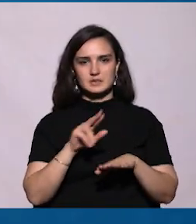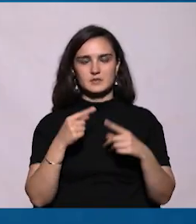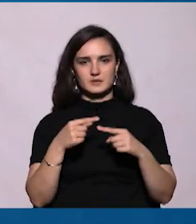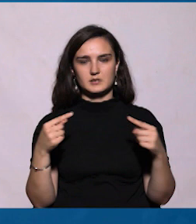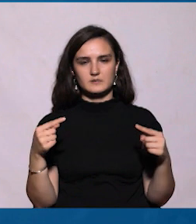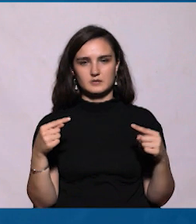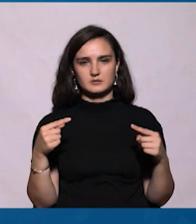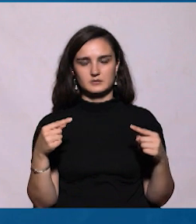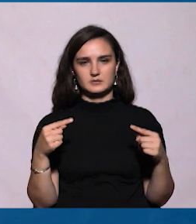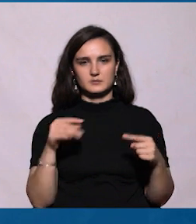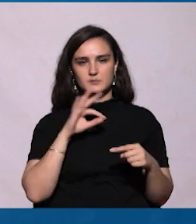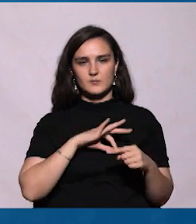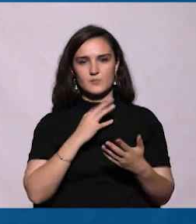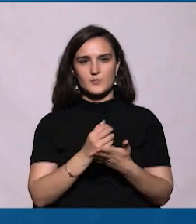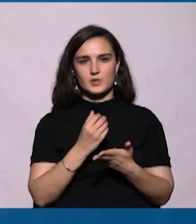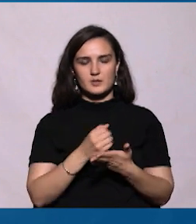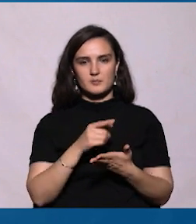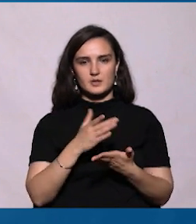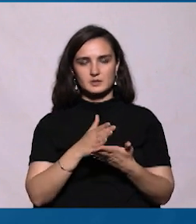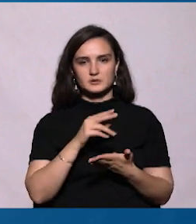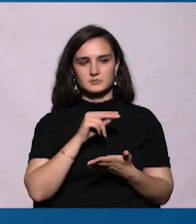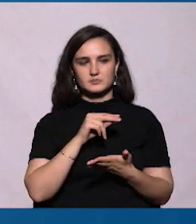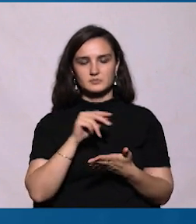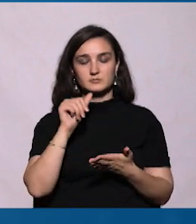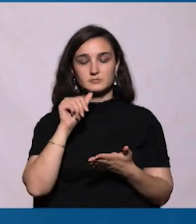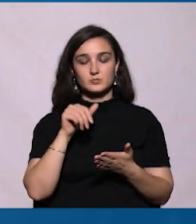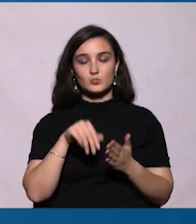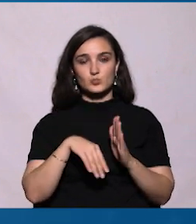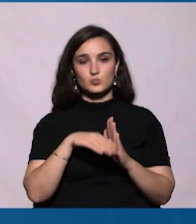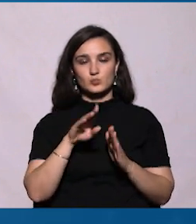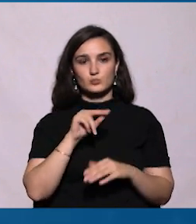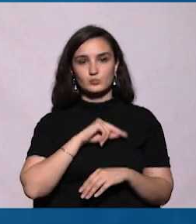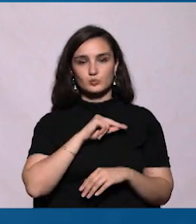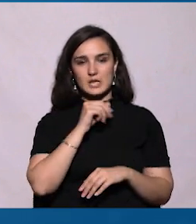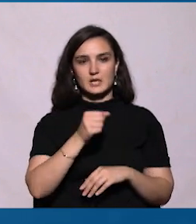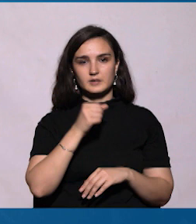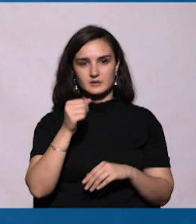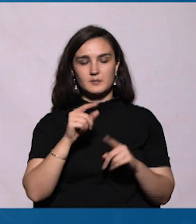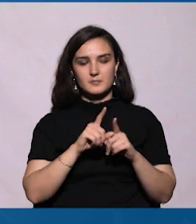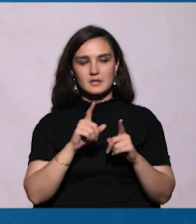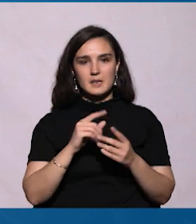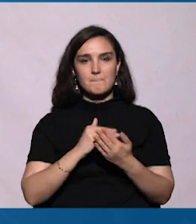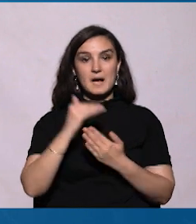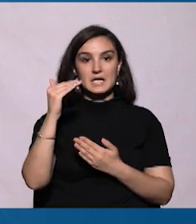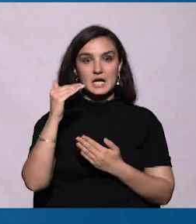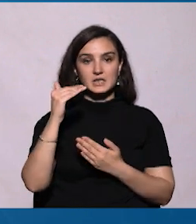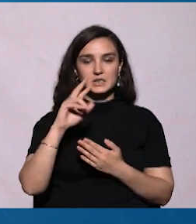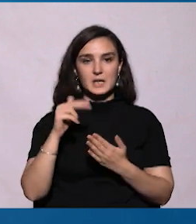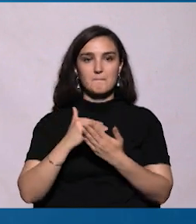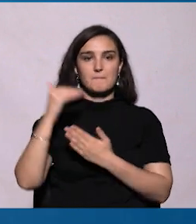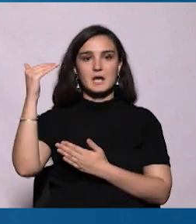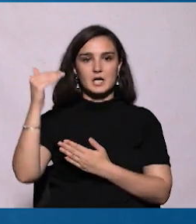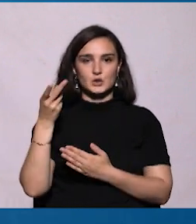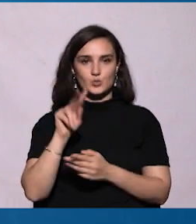things. Profit was higher than last year. High, higher. 1,